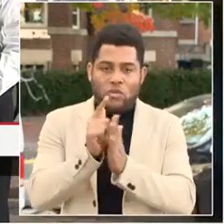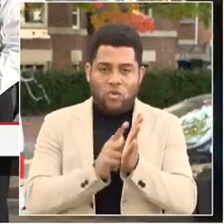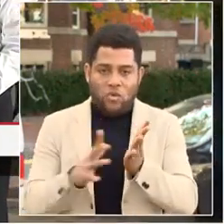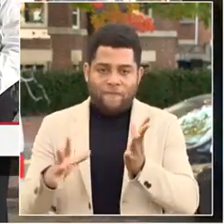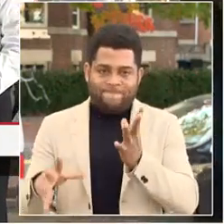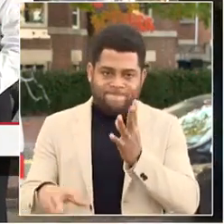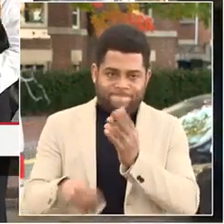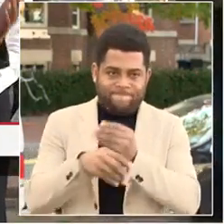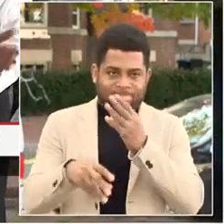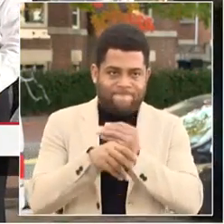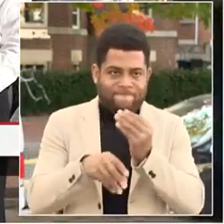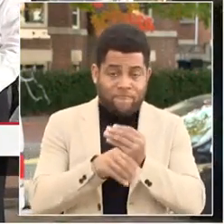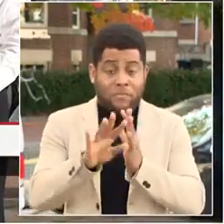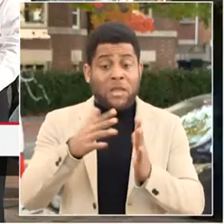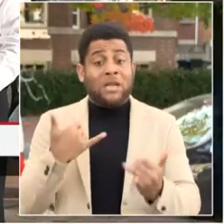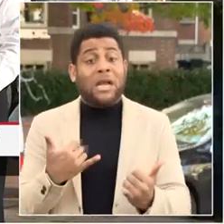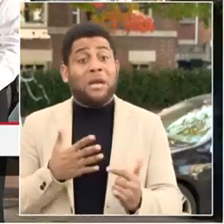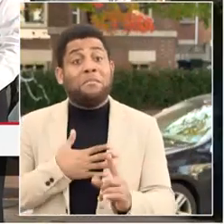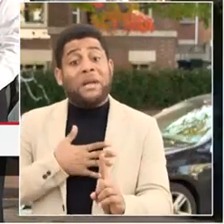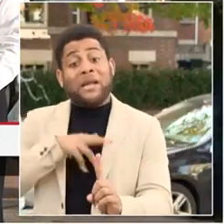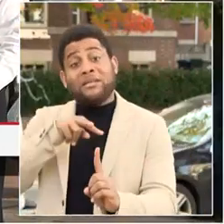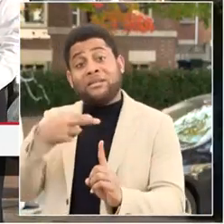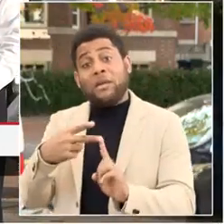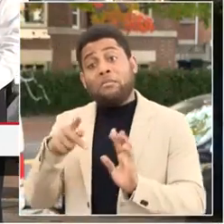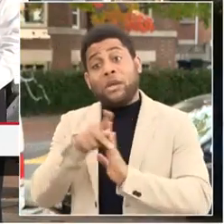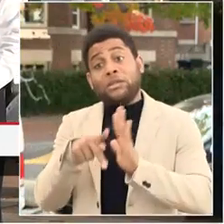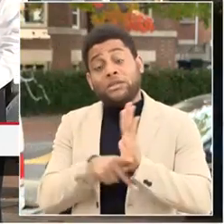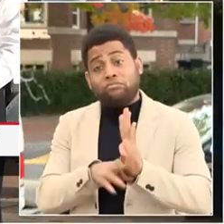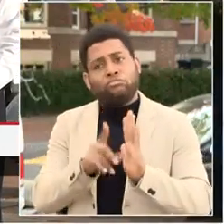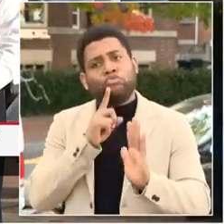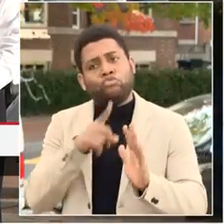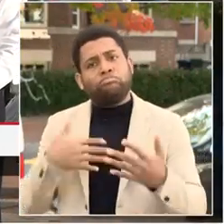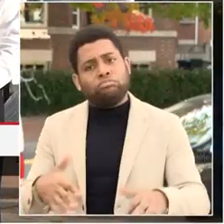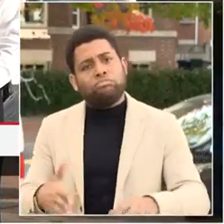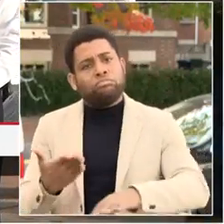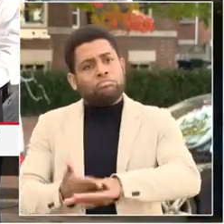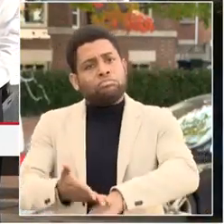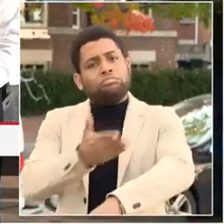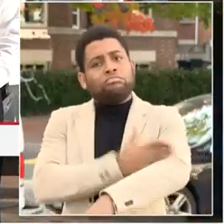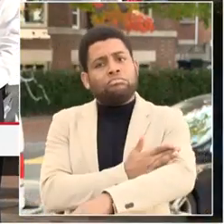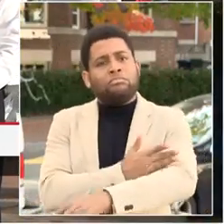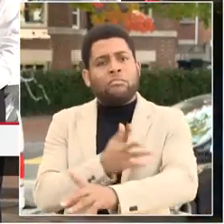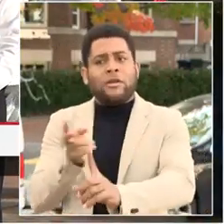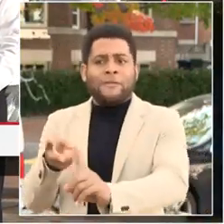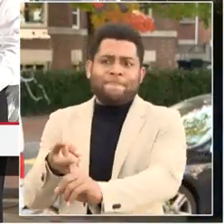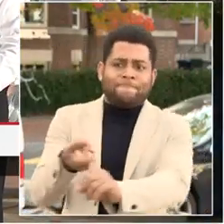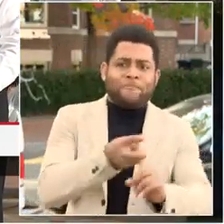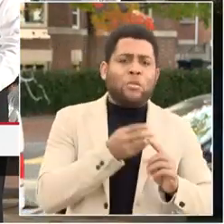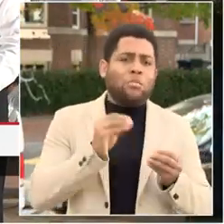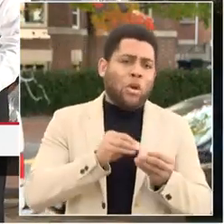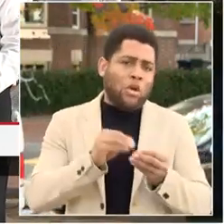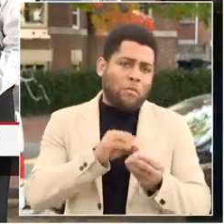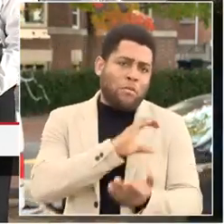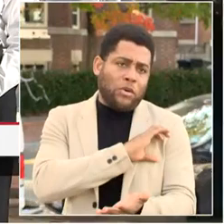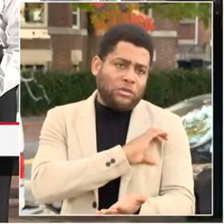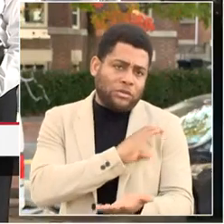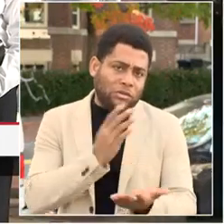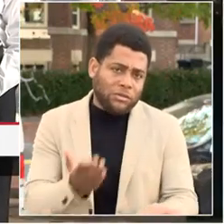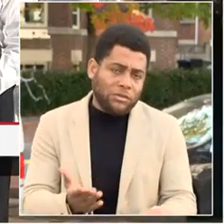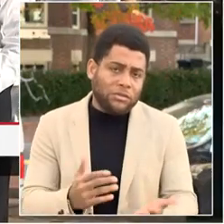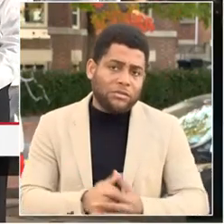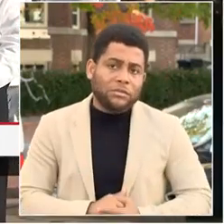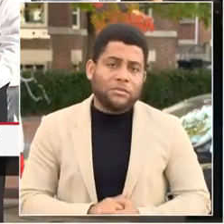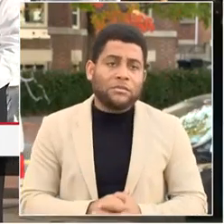the policy environment for recruiting new officers. You've heard me say that we have seen